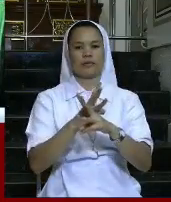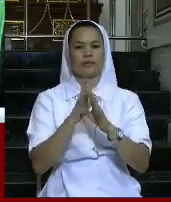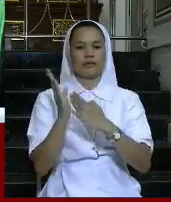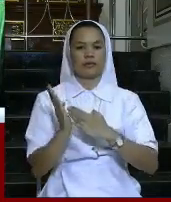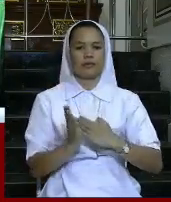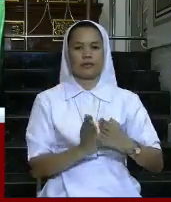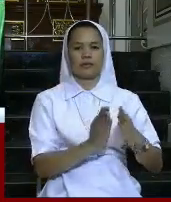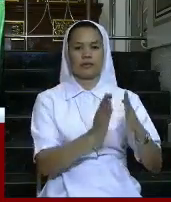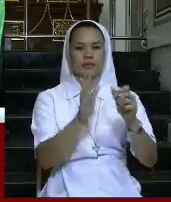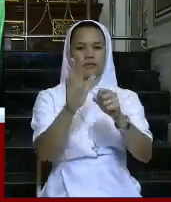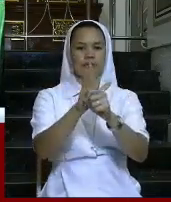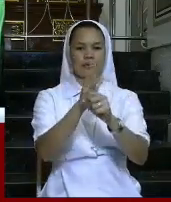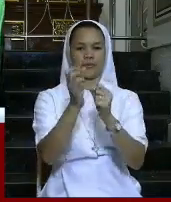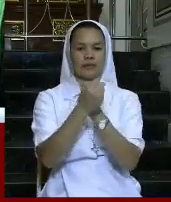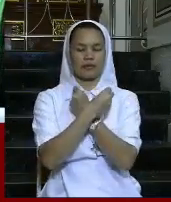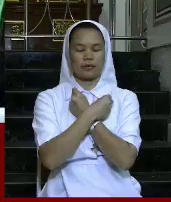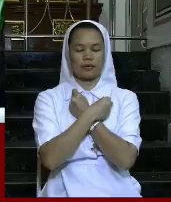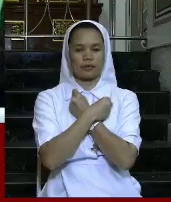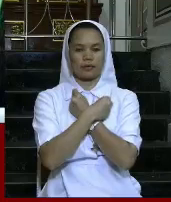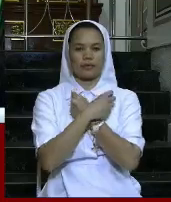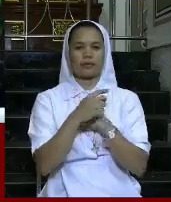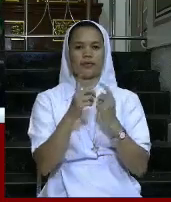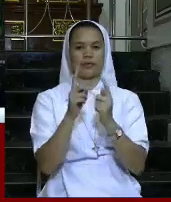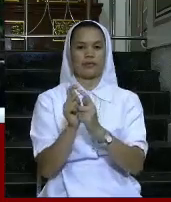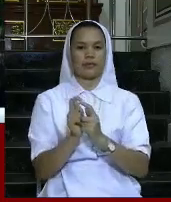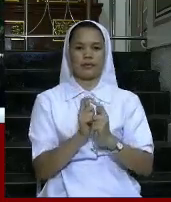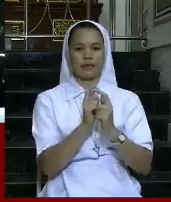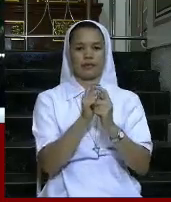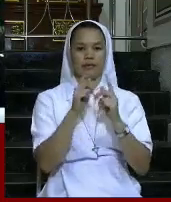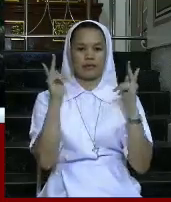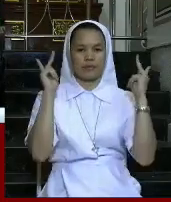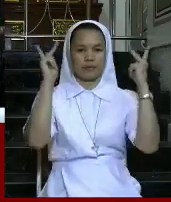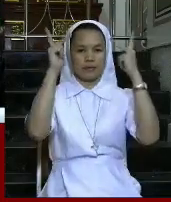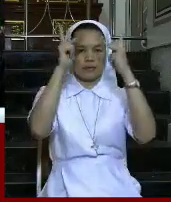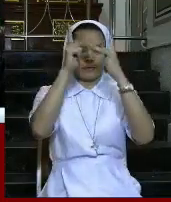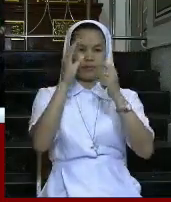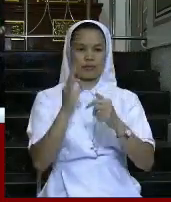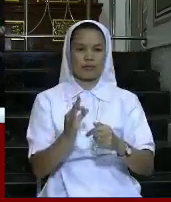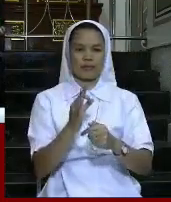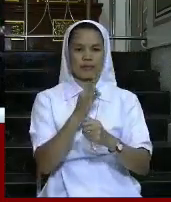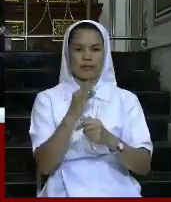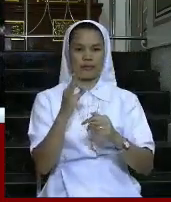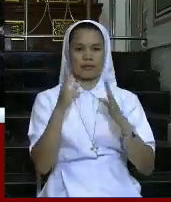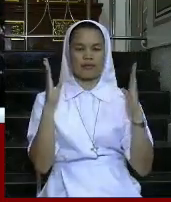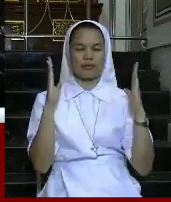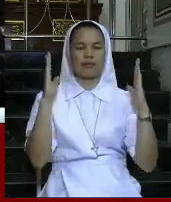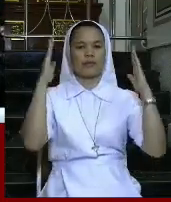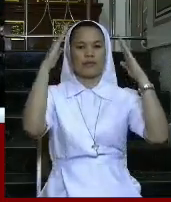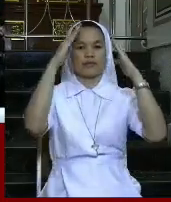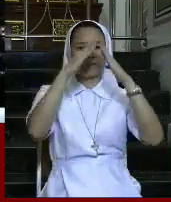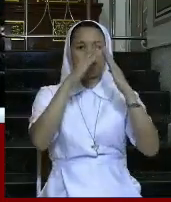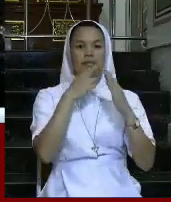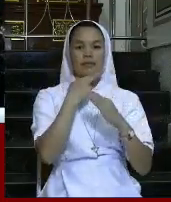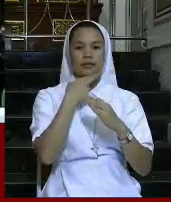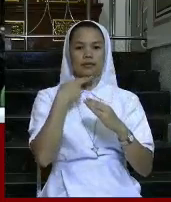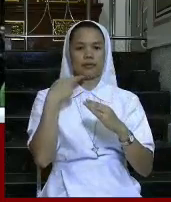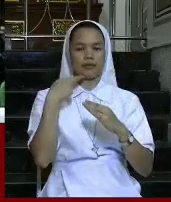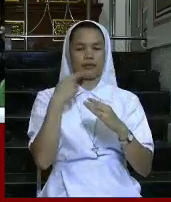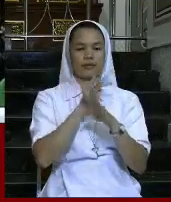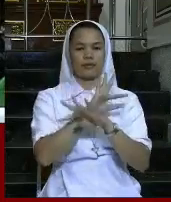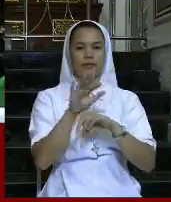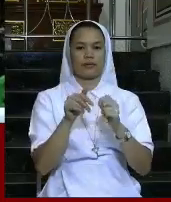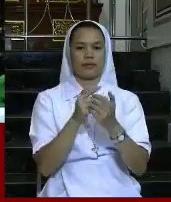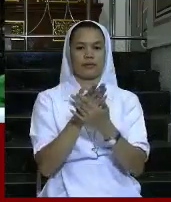bring her to the fullness of charity, together with Francis, our Pope, and Rolando, our